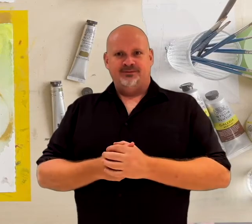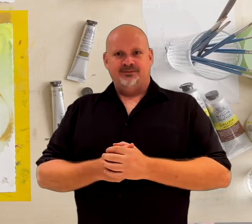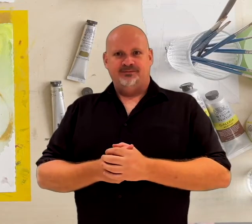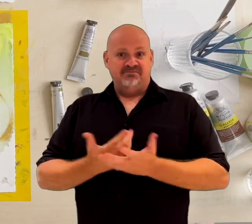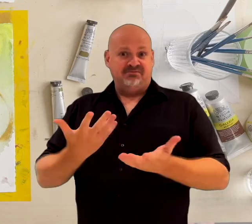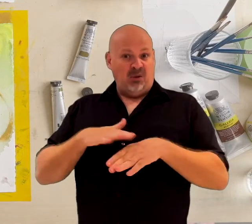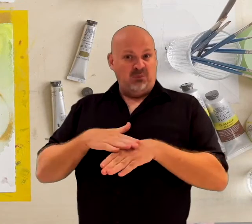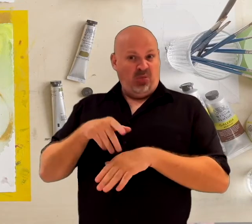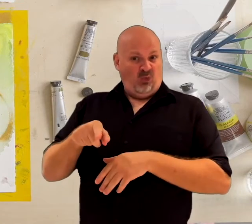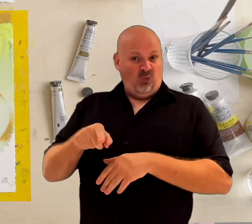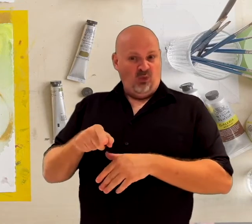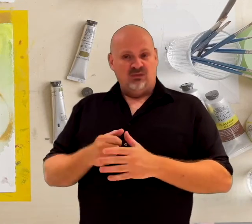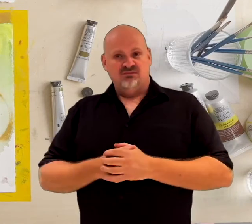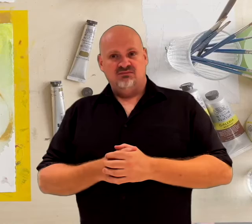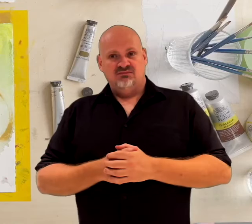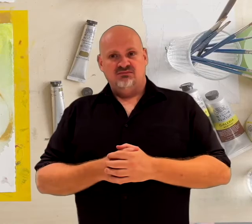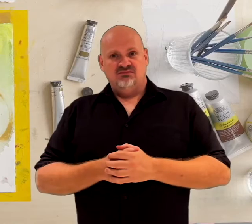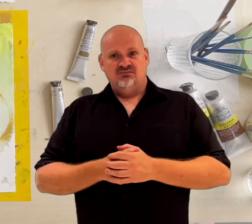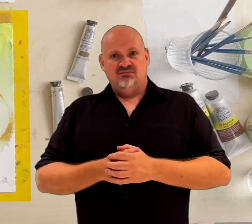Again, with this blue.